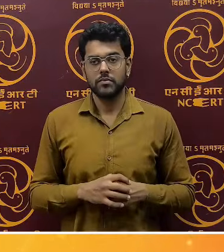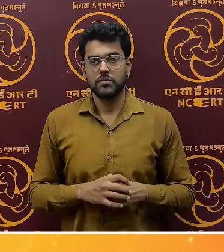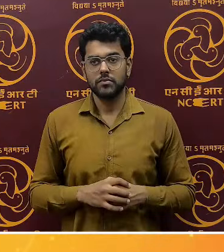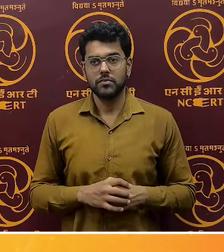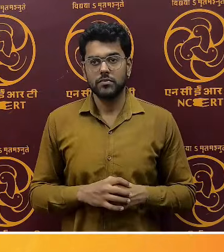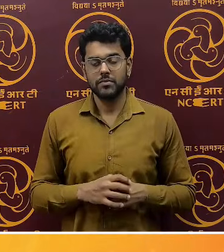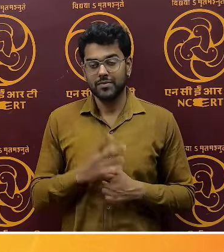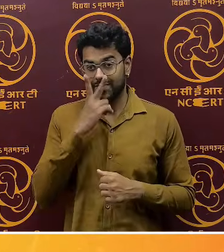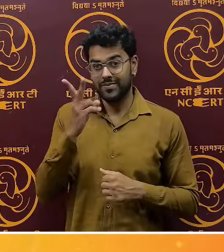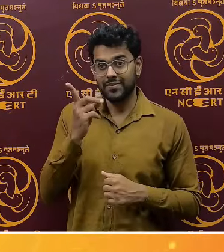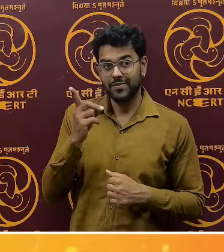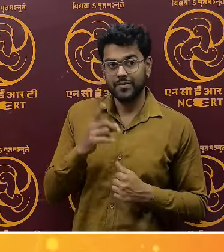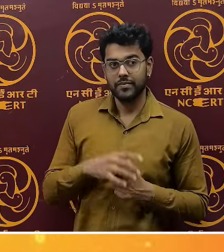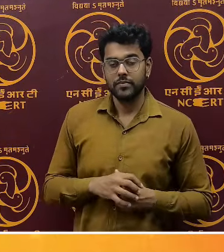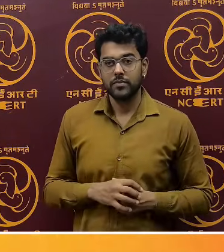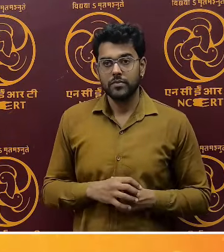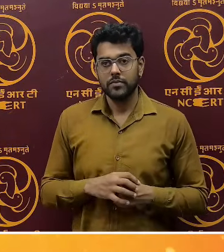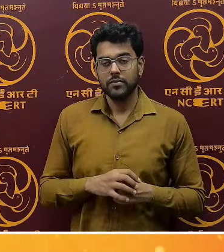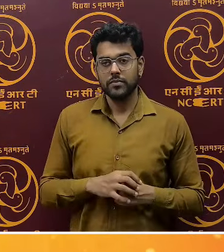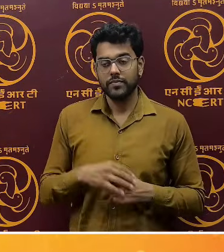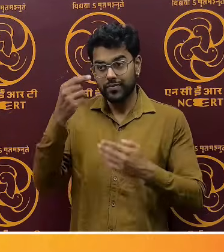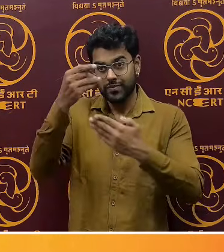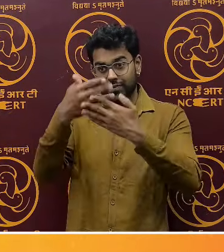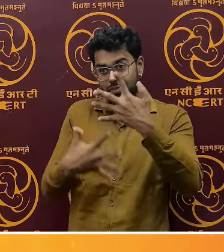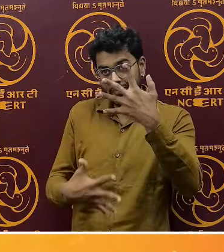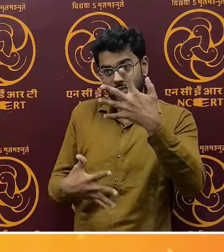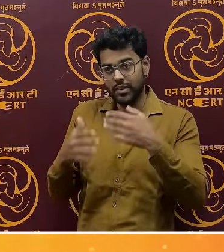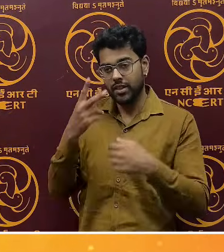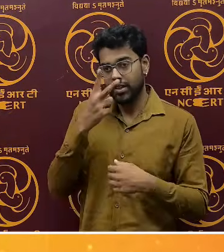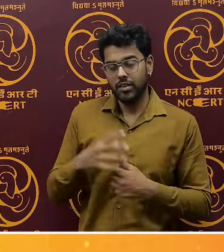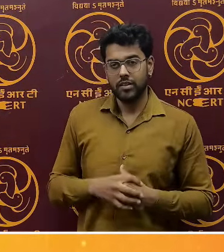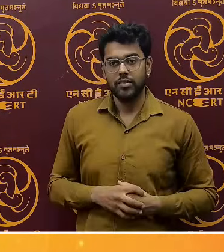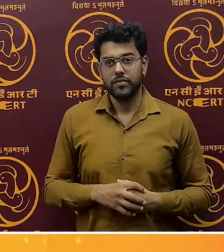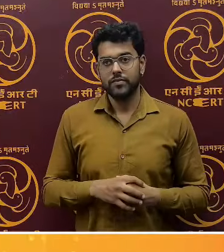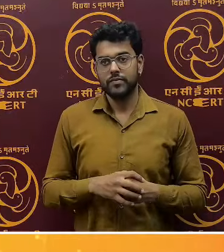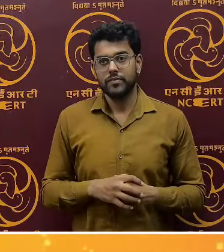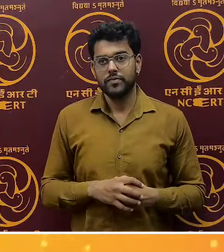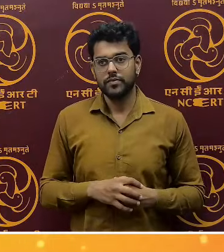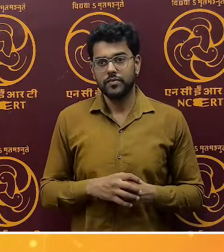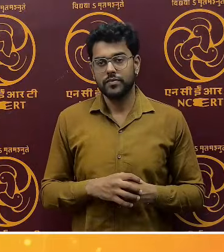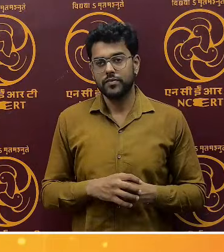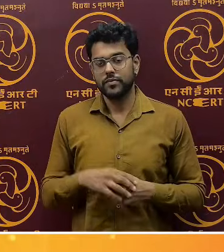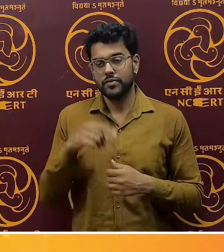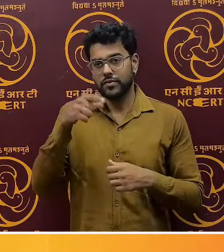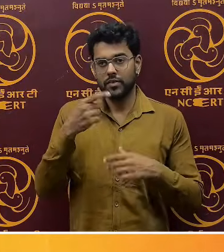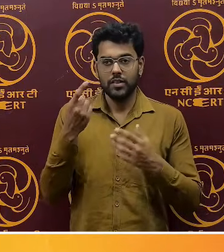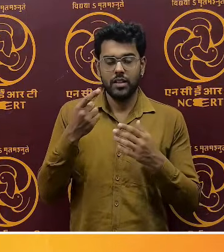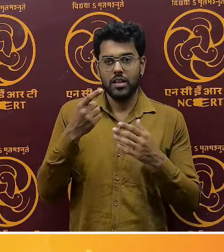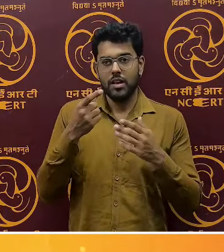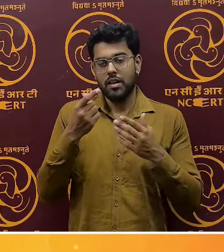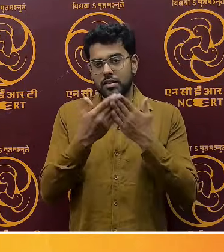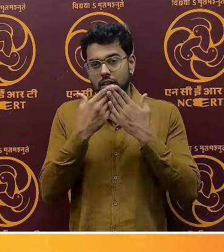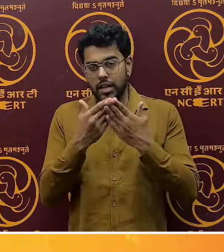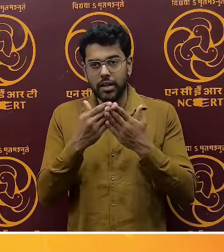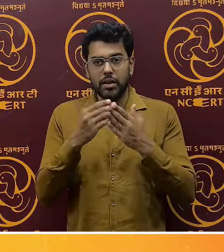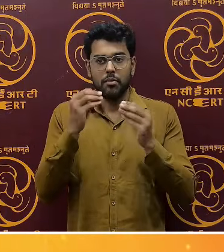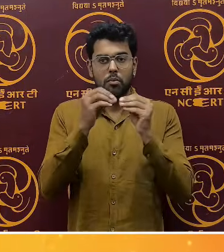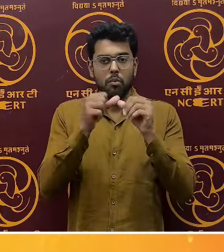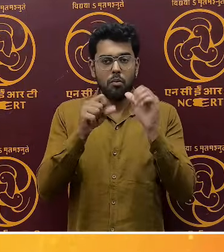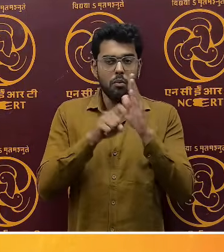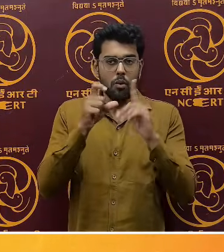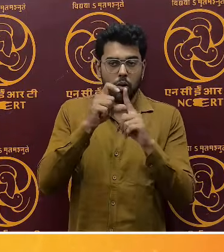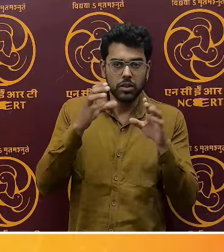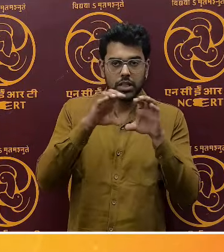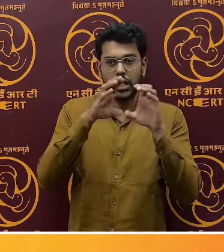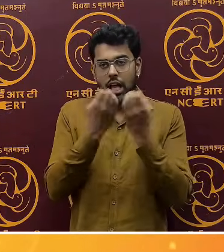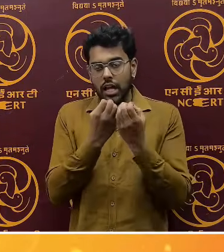Here you can find these are some filters. This is a board filter, this is a medium filter, this is a class filter. We